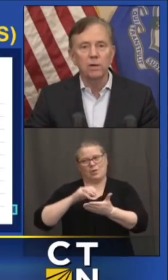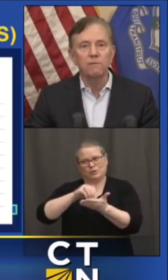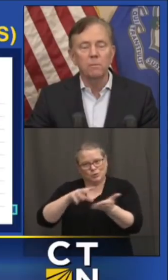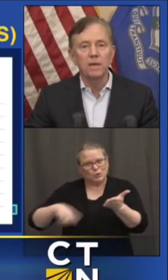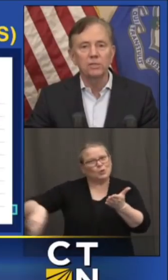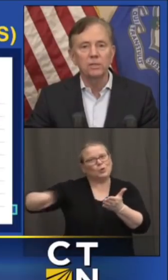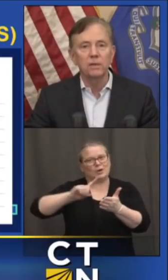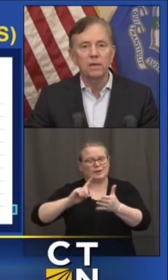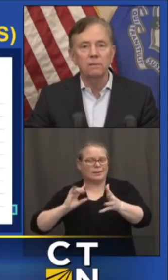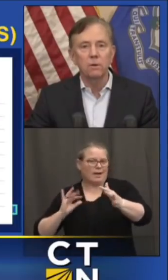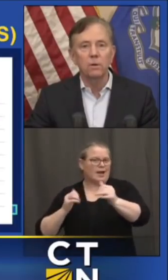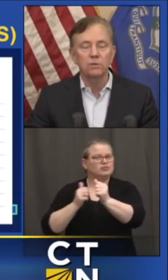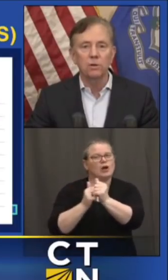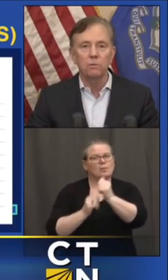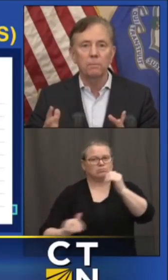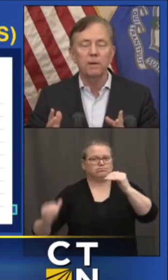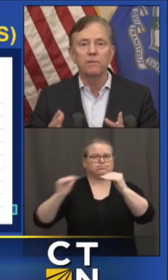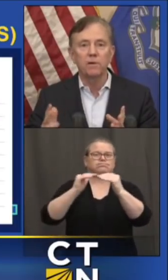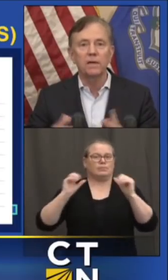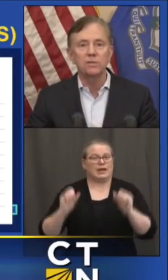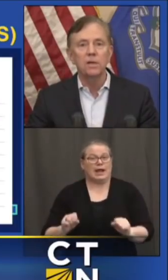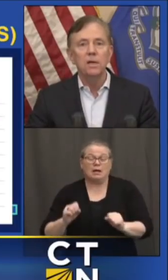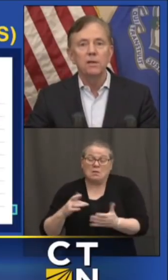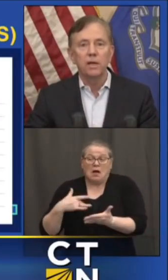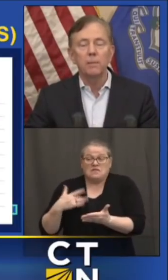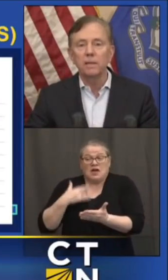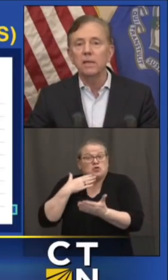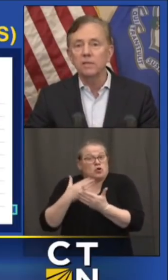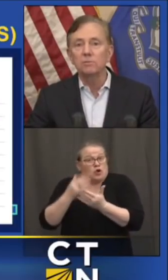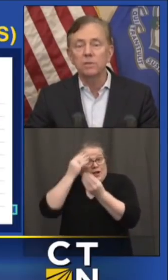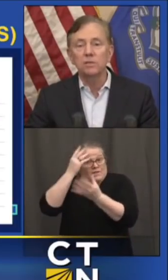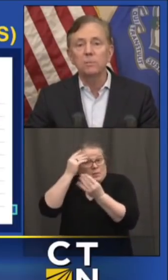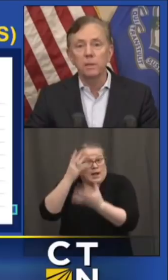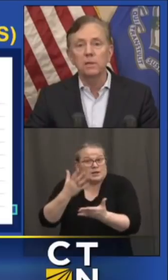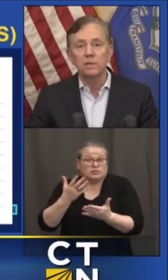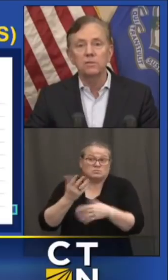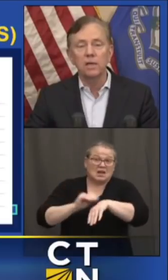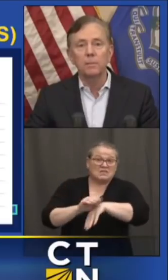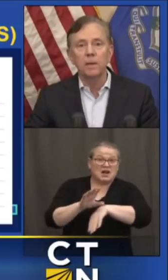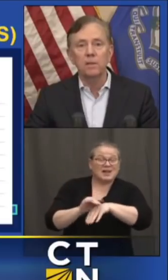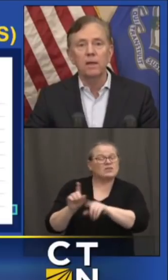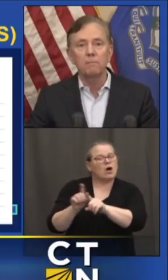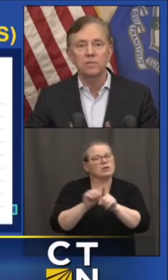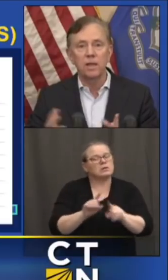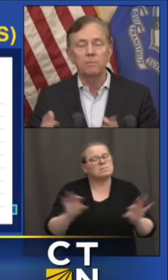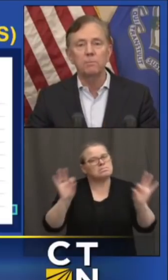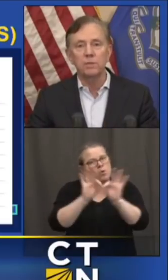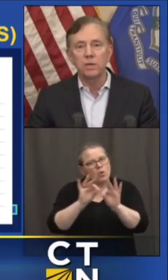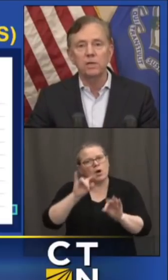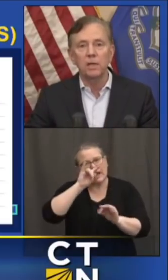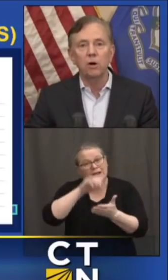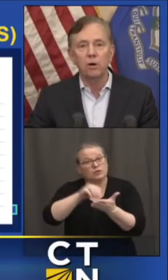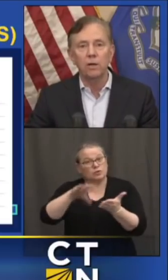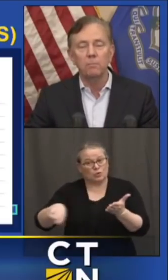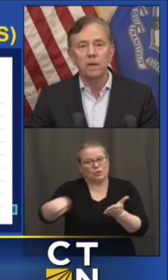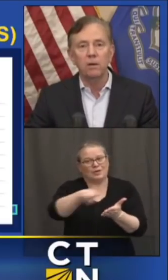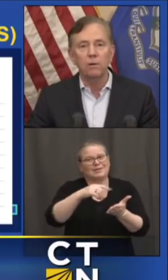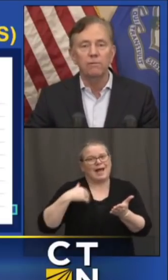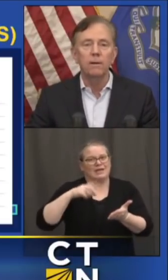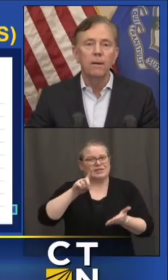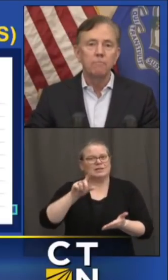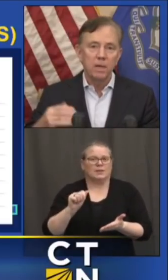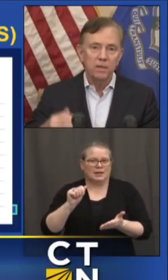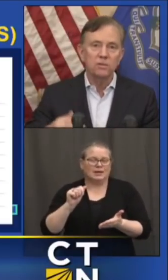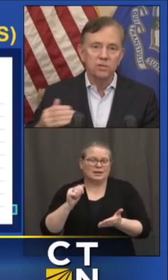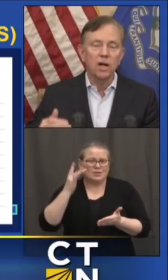really good information, and also a bit of advice. Think about the kids with disabilities. Think about them, because they've been particularly hard hit by